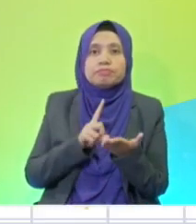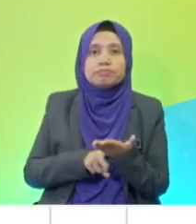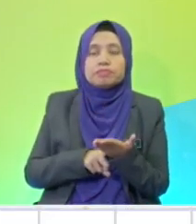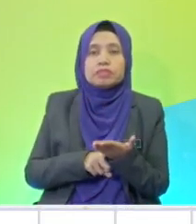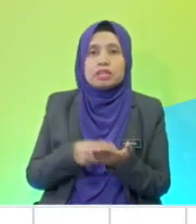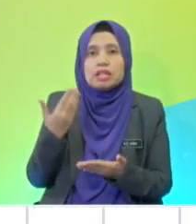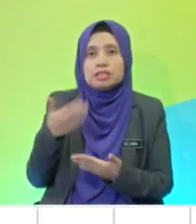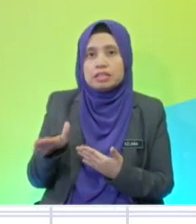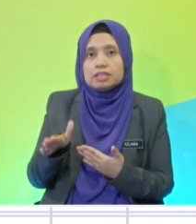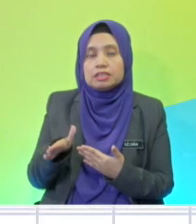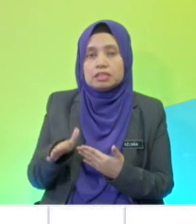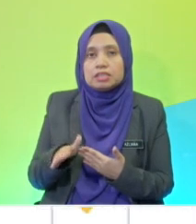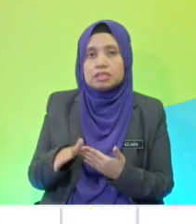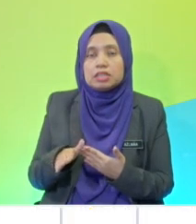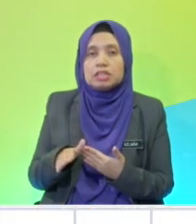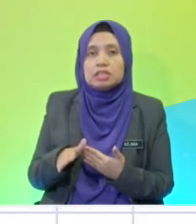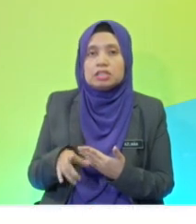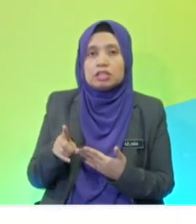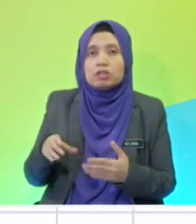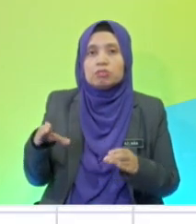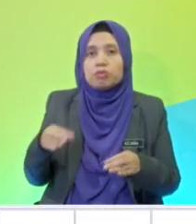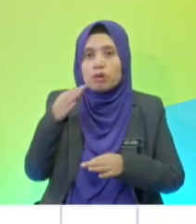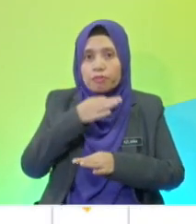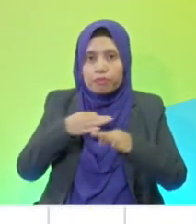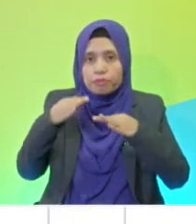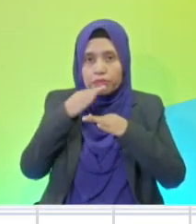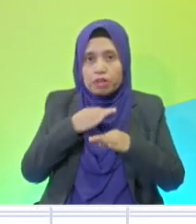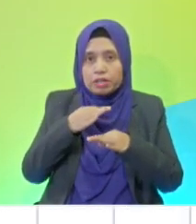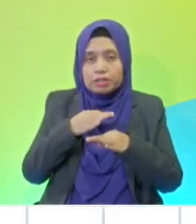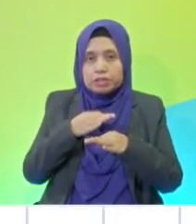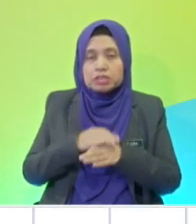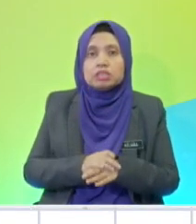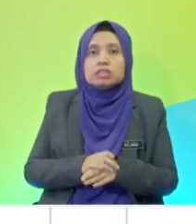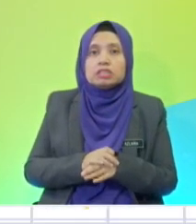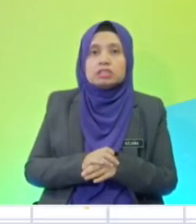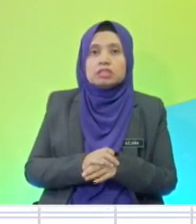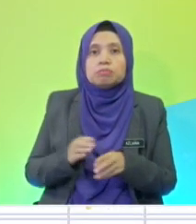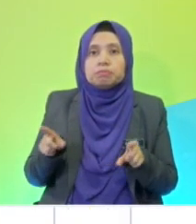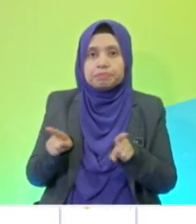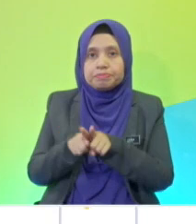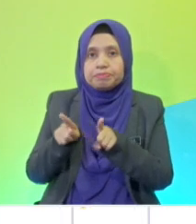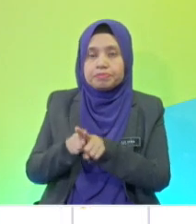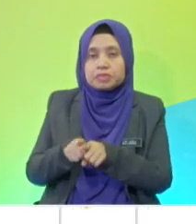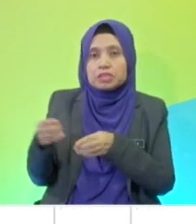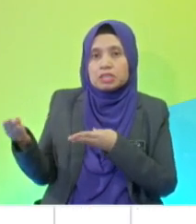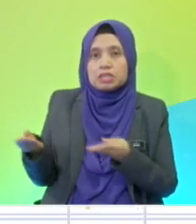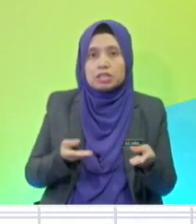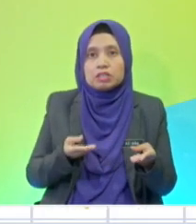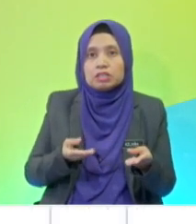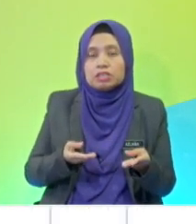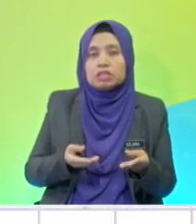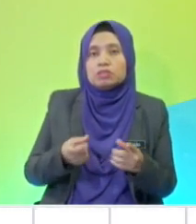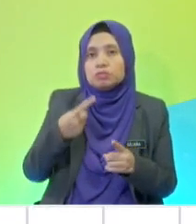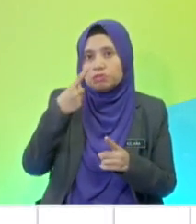Then your homework is to find one of the things you chose together and to bring it to the next lesson